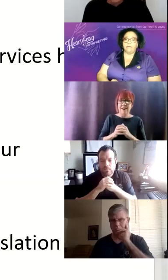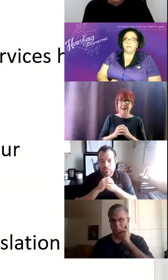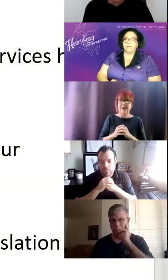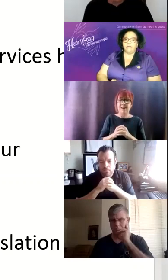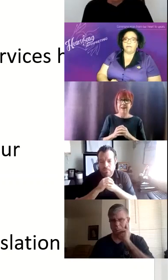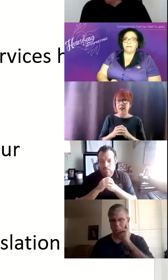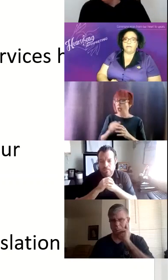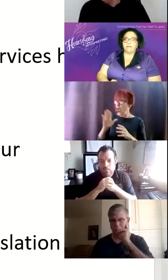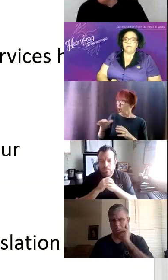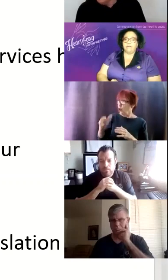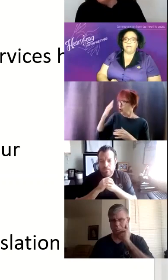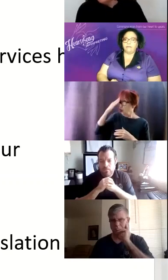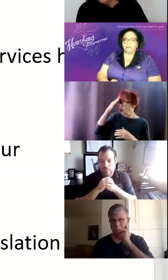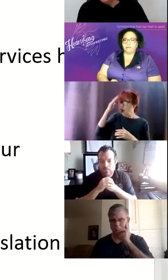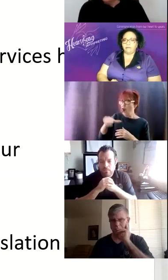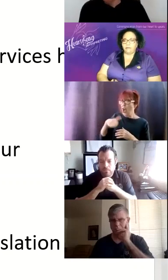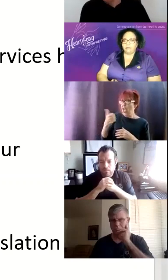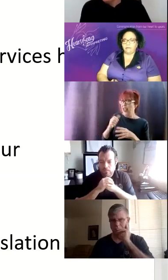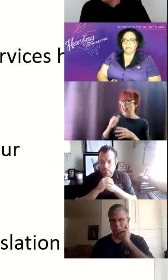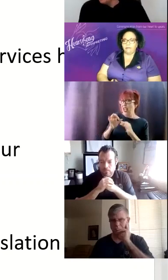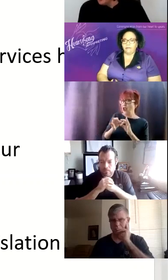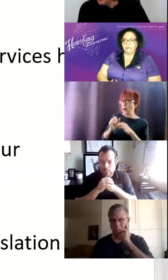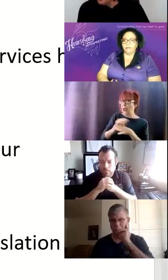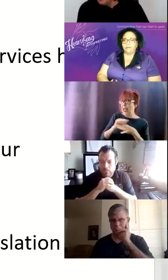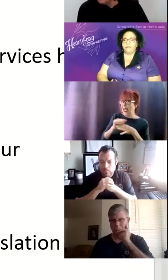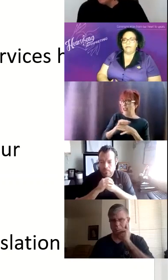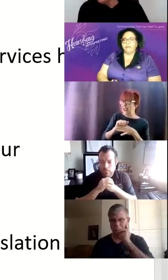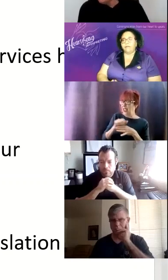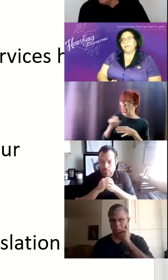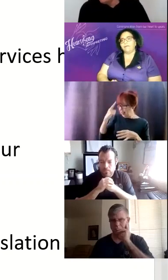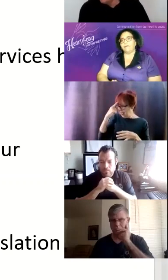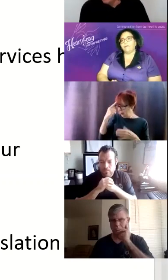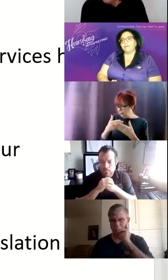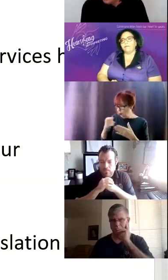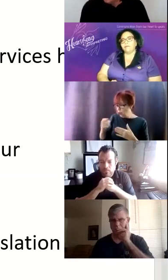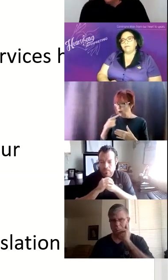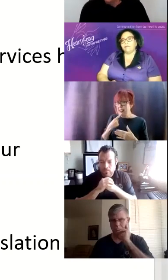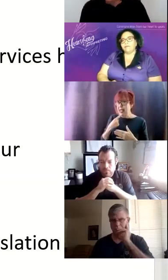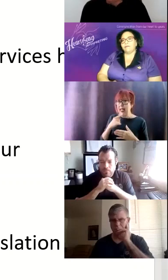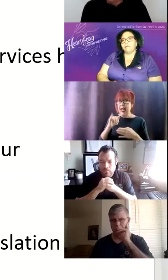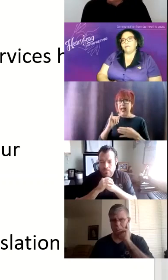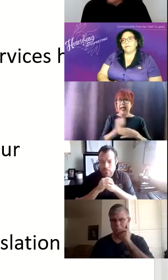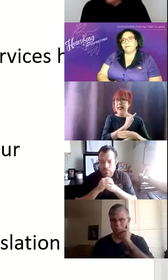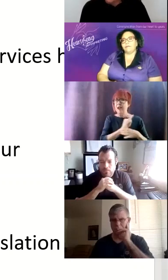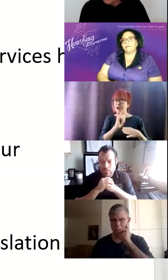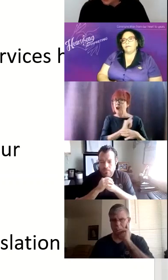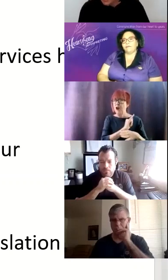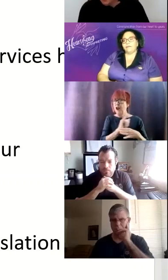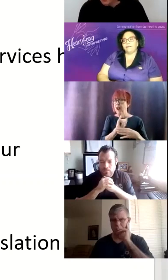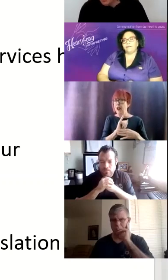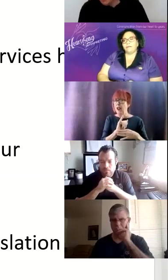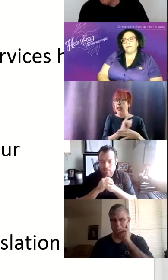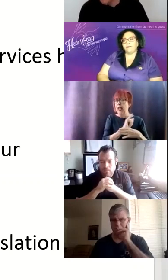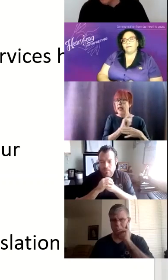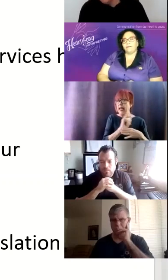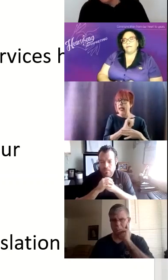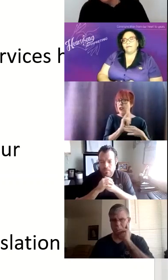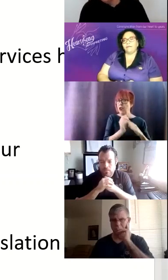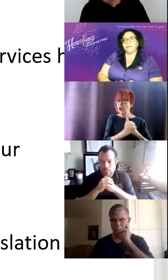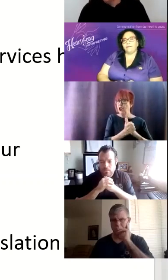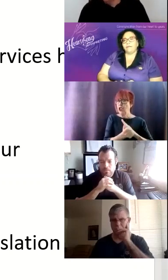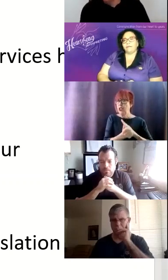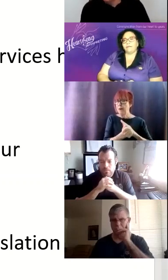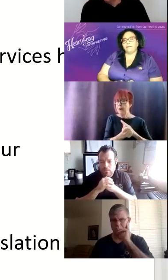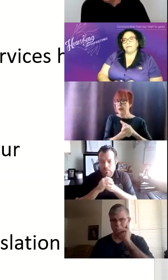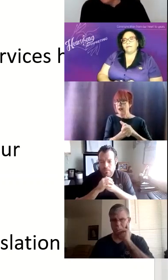Are you aware of any interpreting agencies? I mean, I think you were mentioning earlier about interning or an internship, just